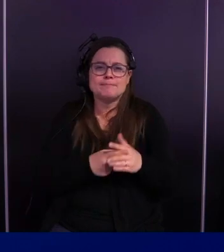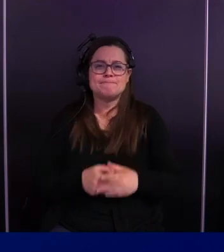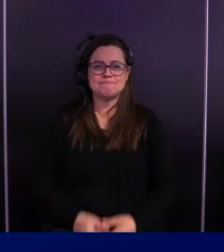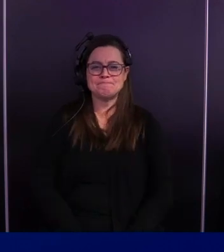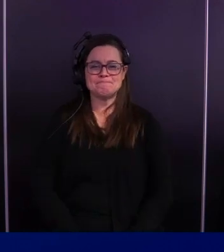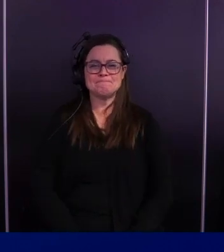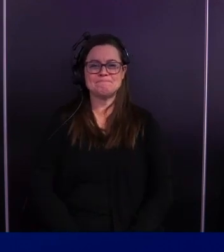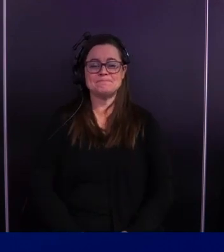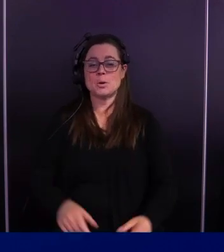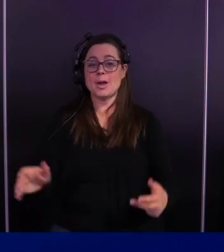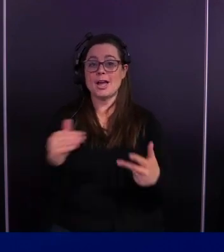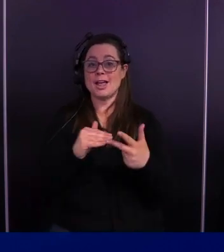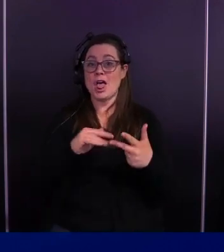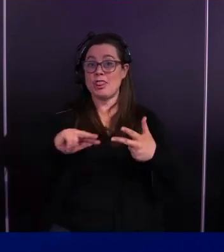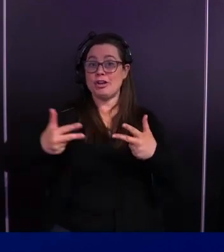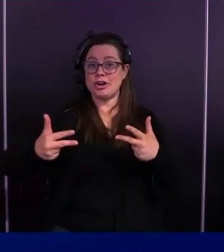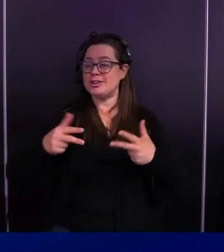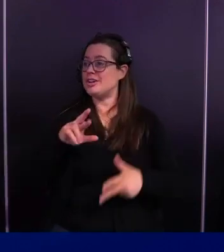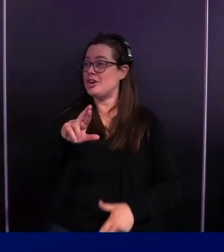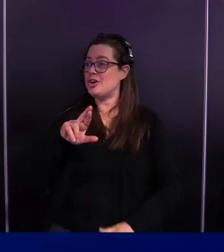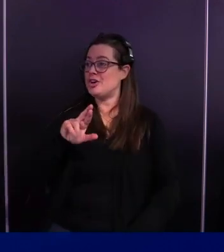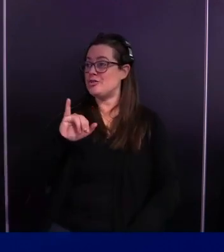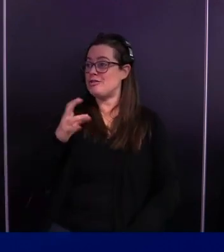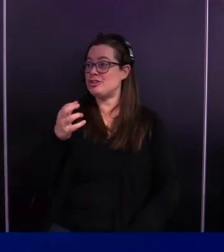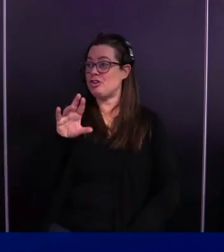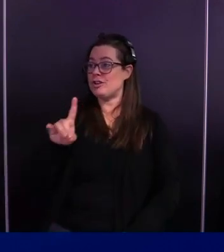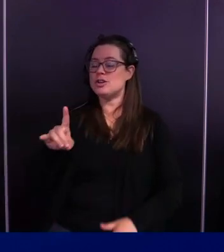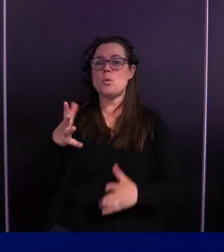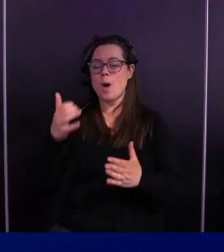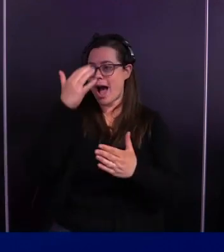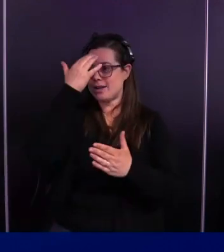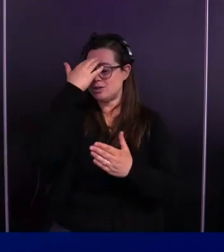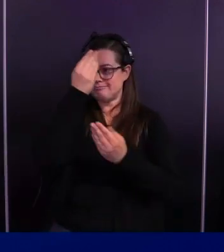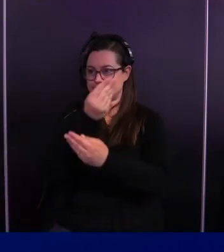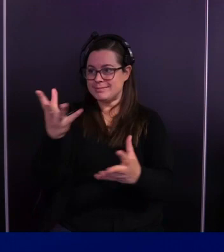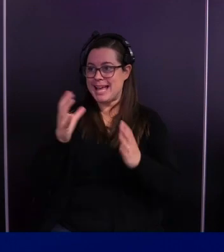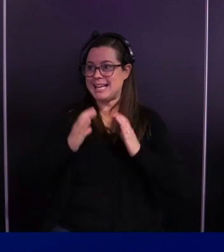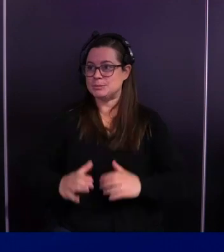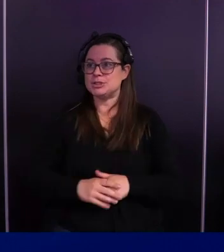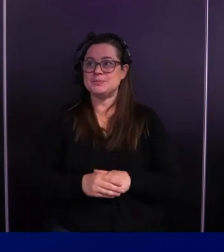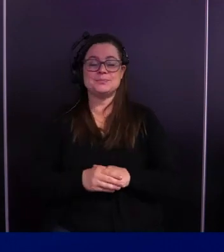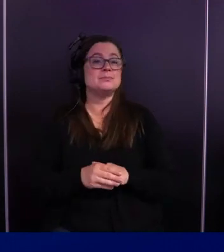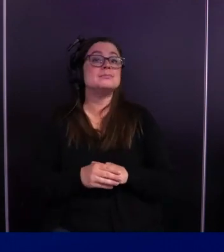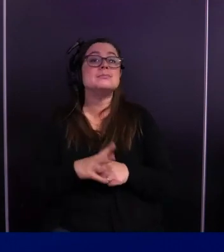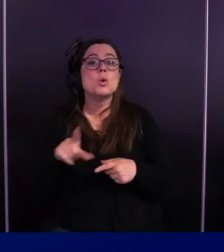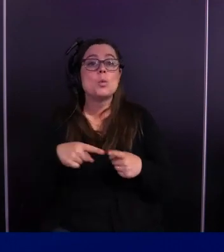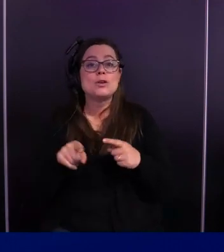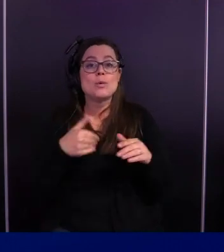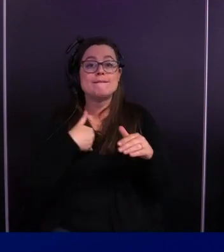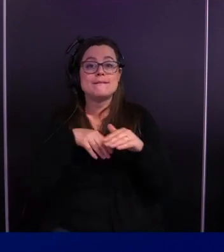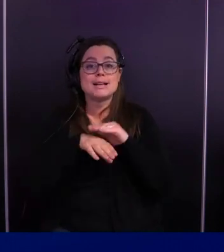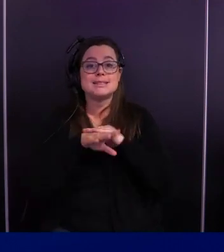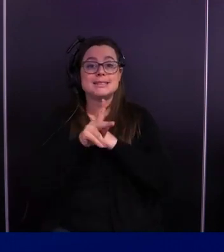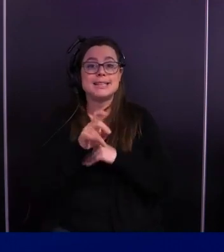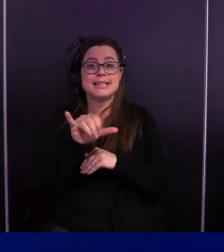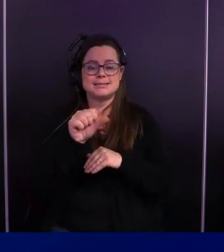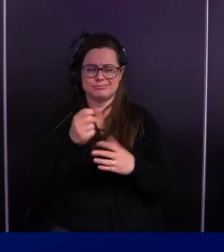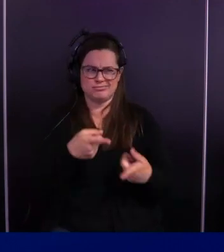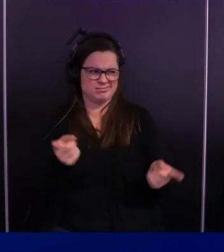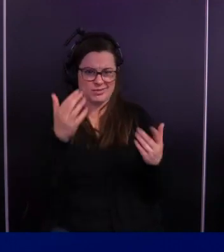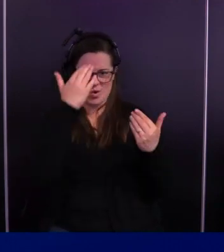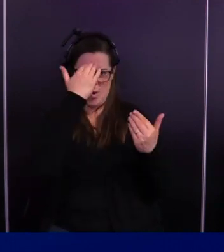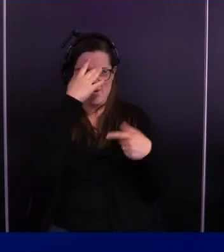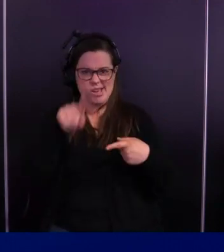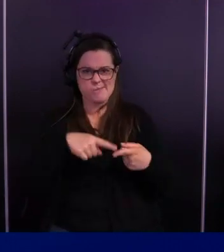right, third one. Richard, you're up. What do you want customers to know? So when you've got access keys, which everyone knows about,